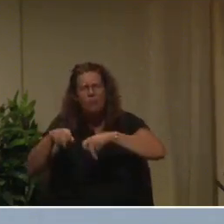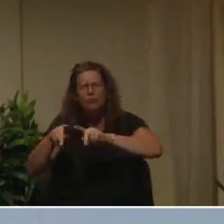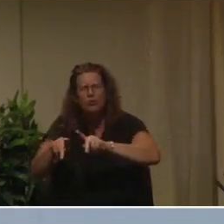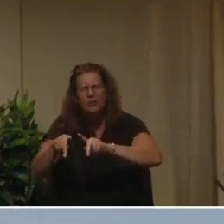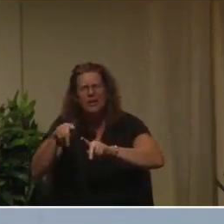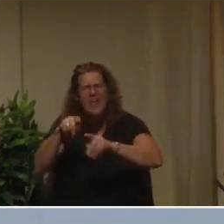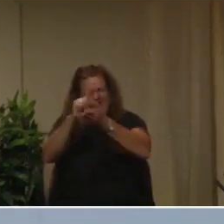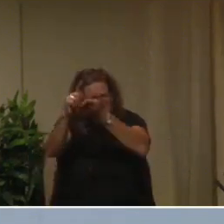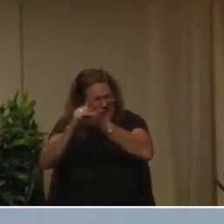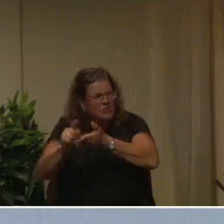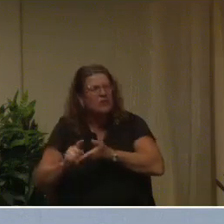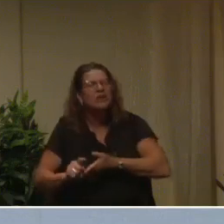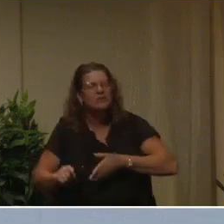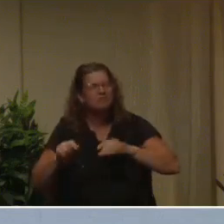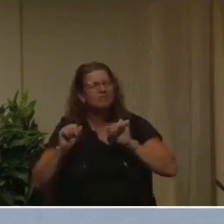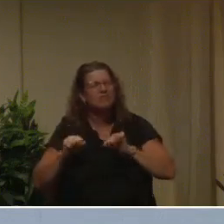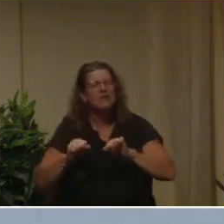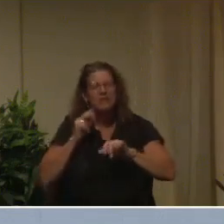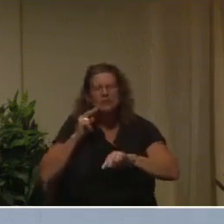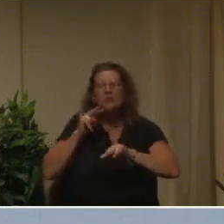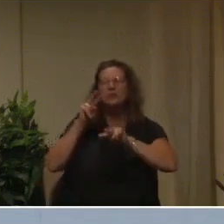every week, that we could look to you.